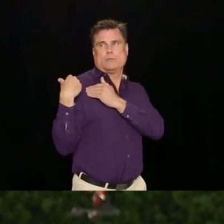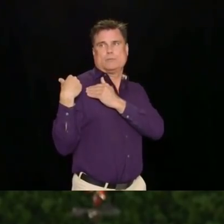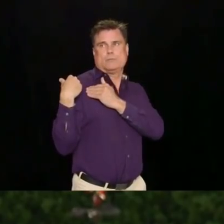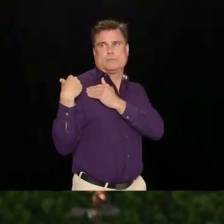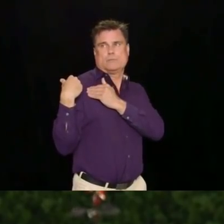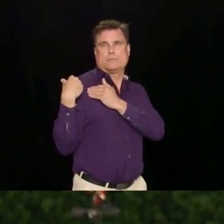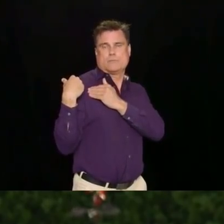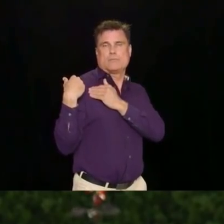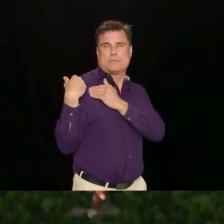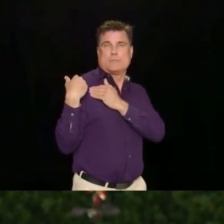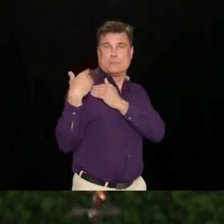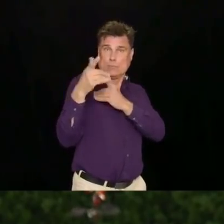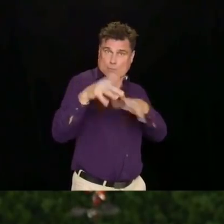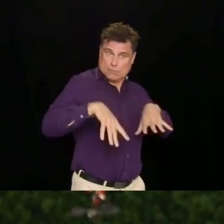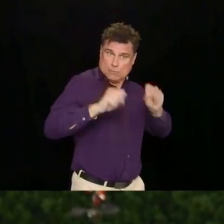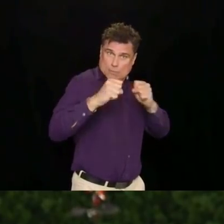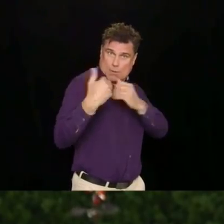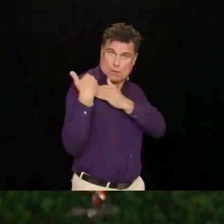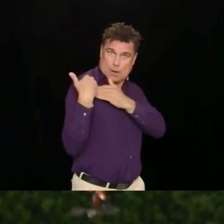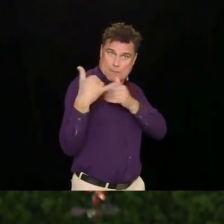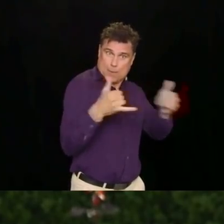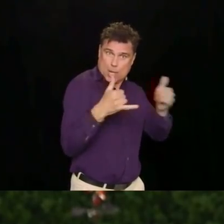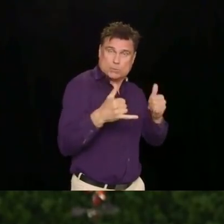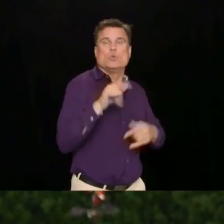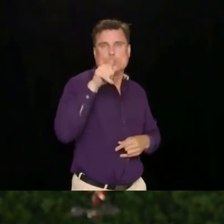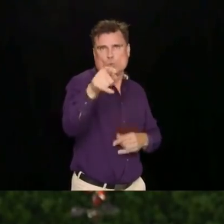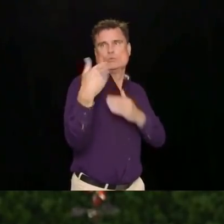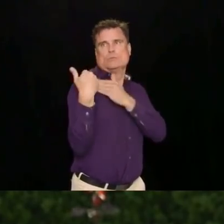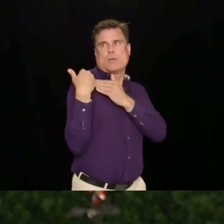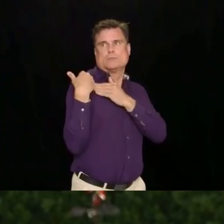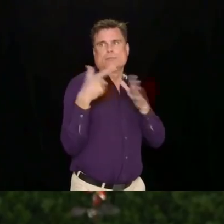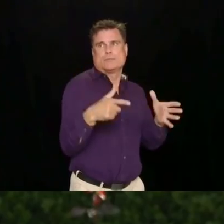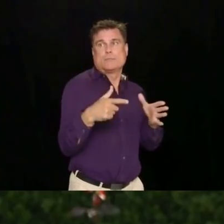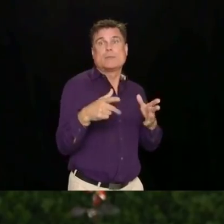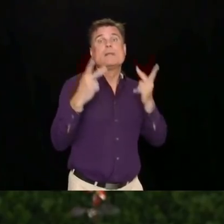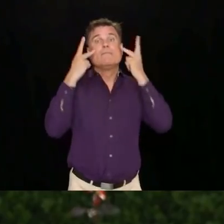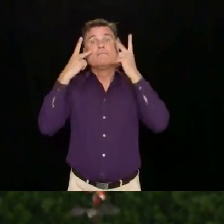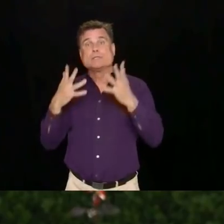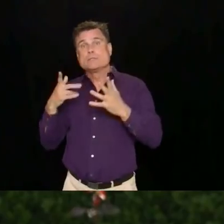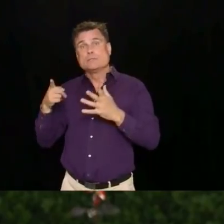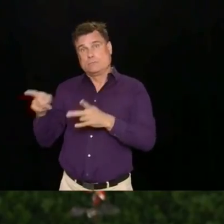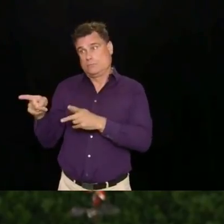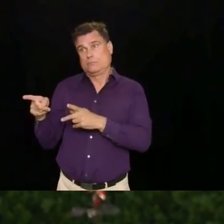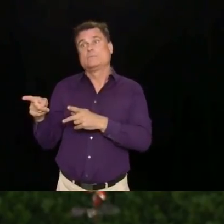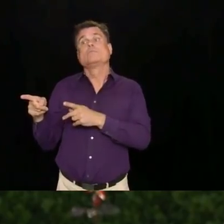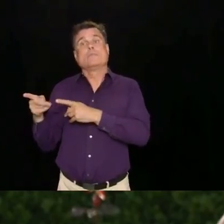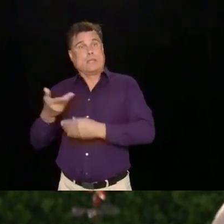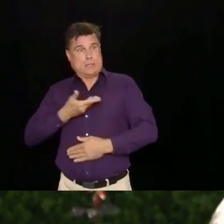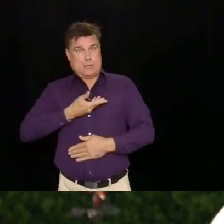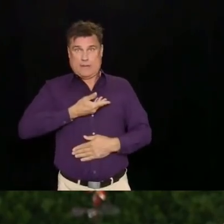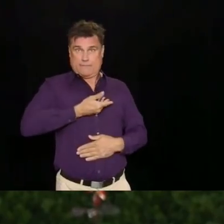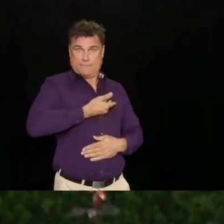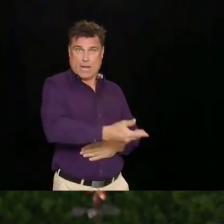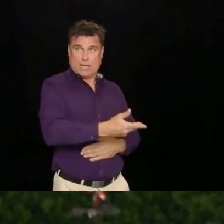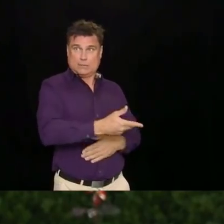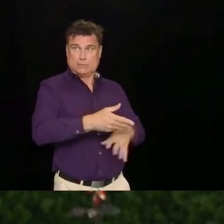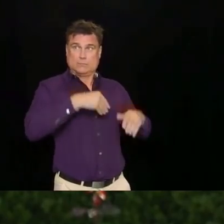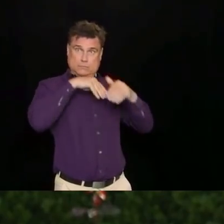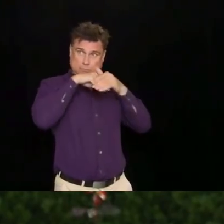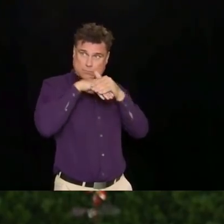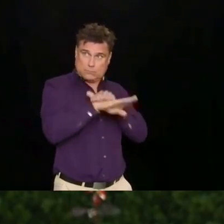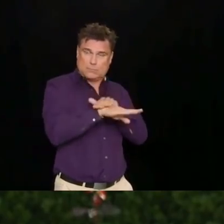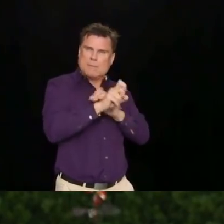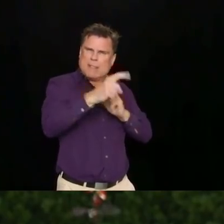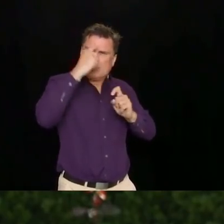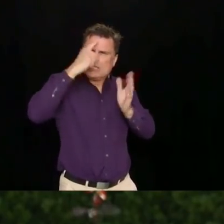have responsibilities too. And if you're going to go and accept an invitation to such an event, you have to keep the risks of that in mind.